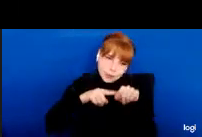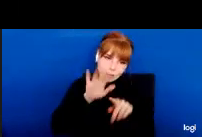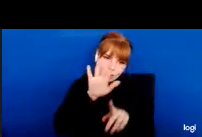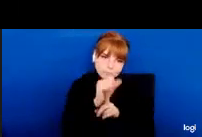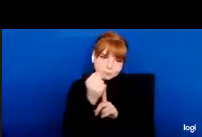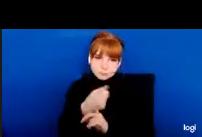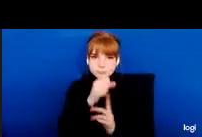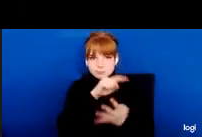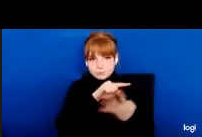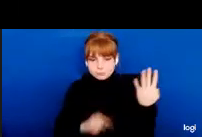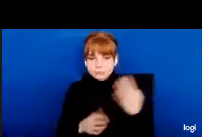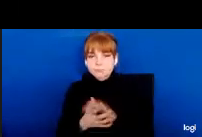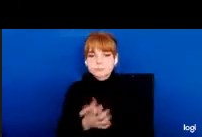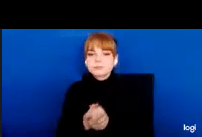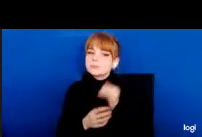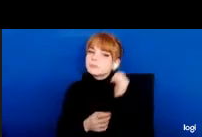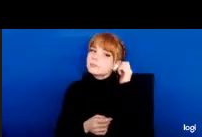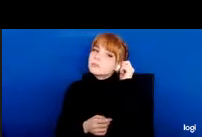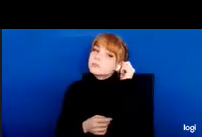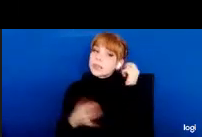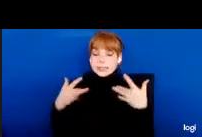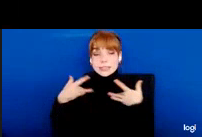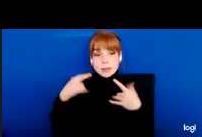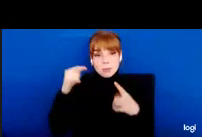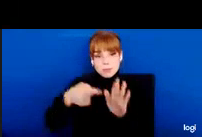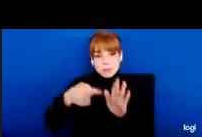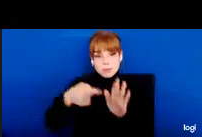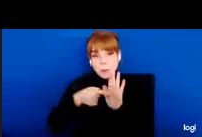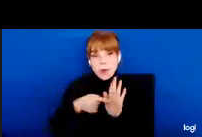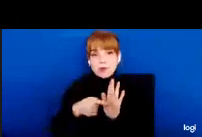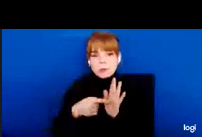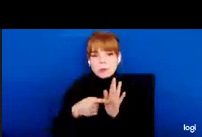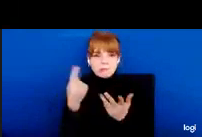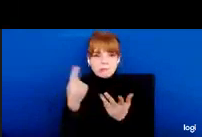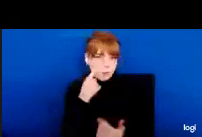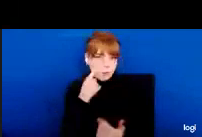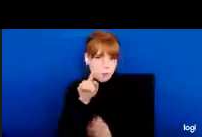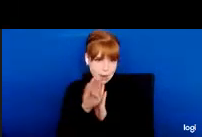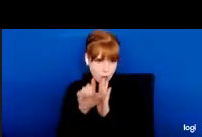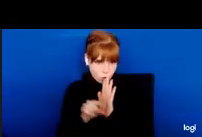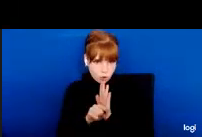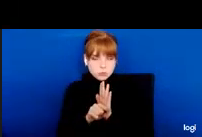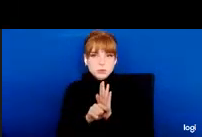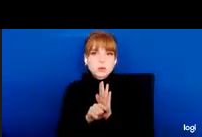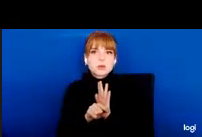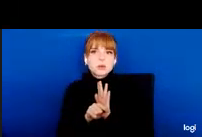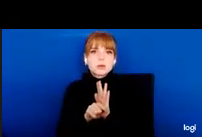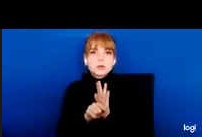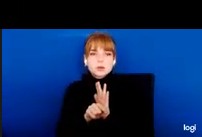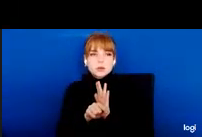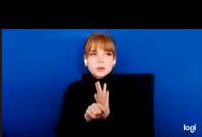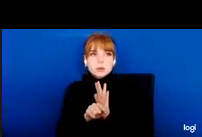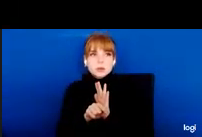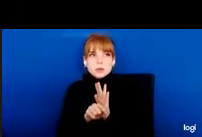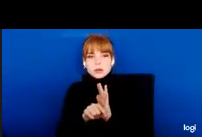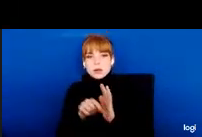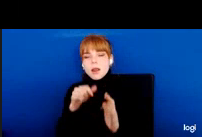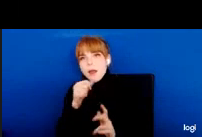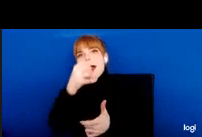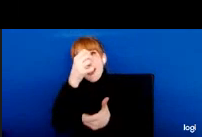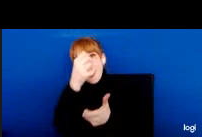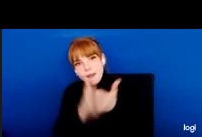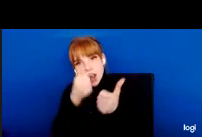And so normally though, that requirement, it's just with the background, right? Typically, it's not that every single state of something needs to have at least